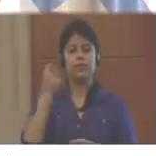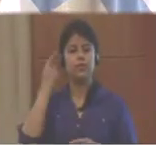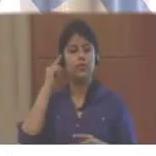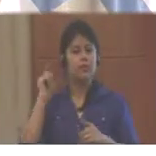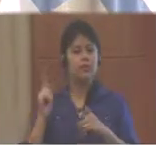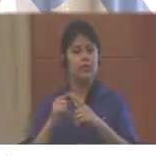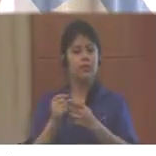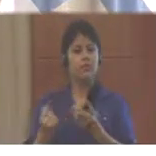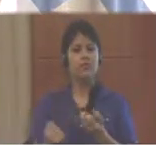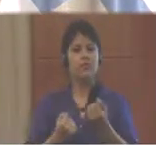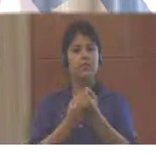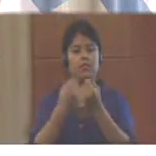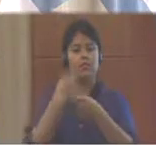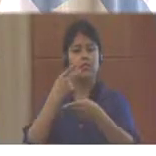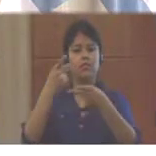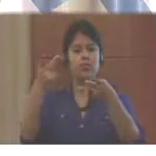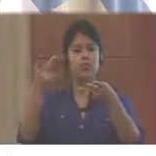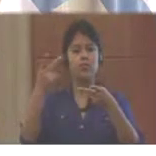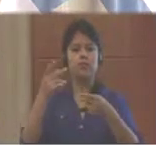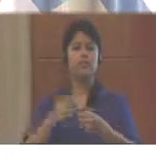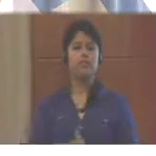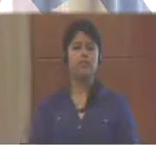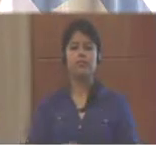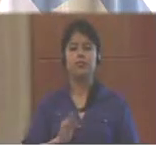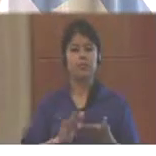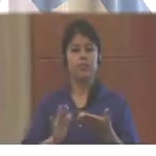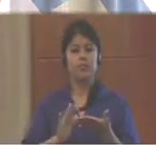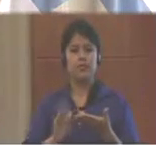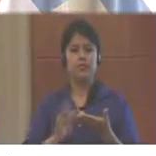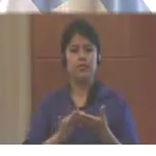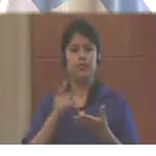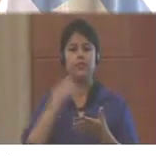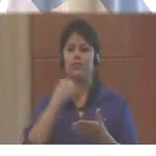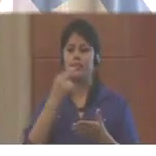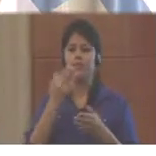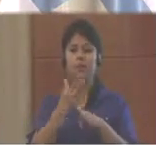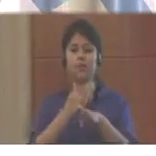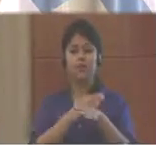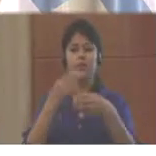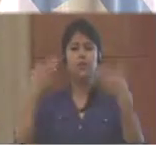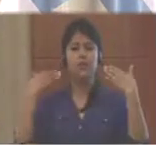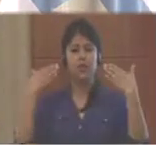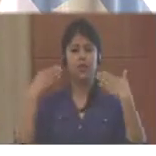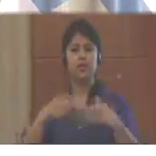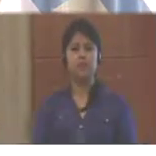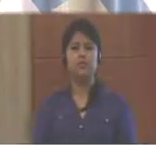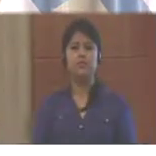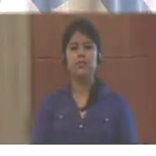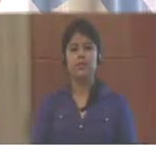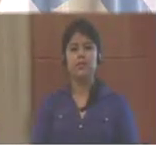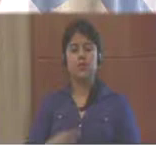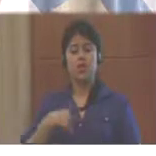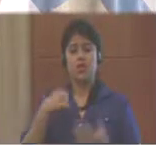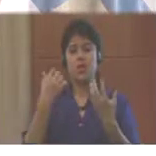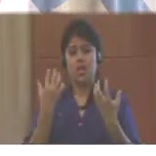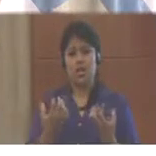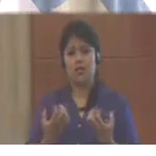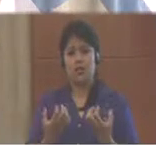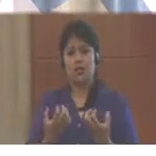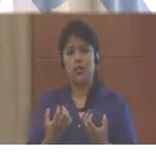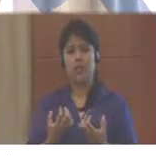by the committee that drafted the Declaration of Guayaquil. I would